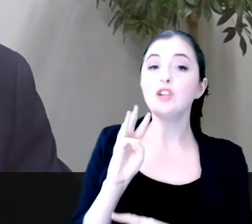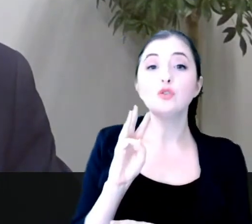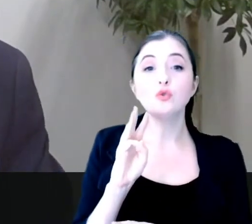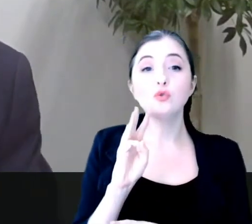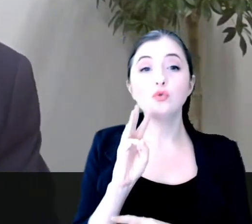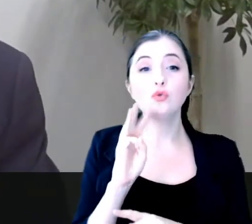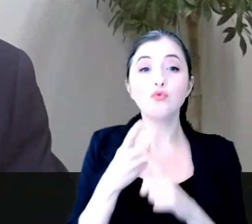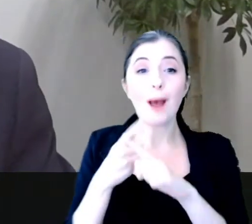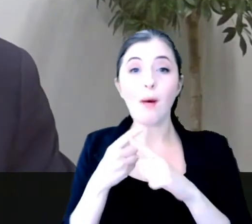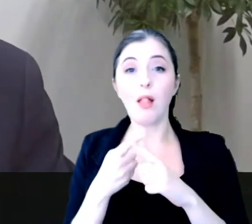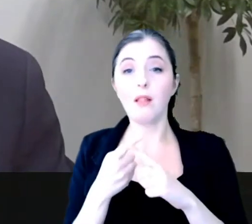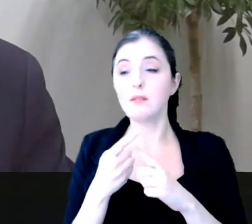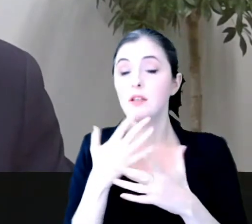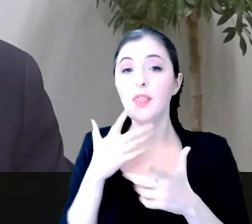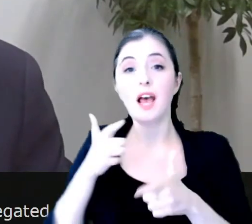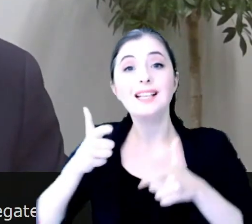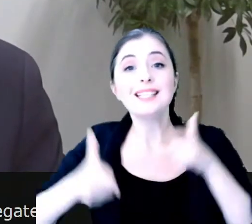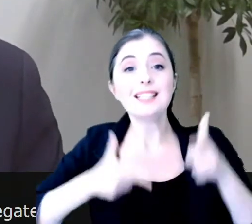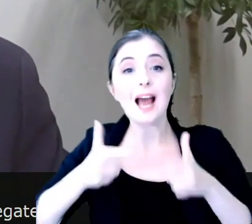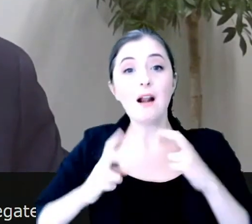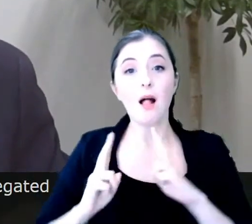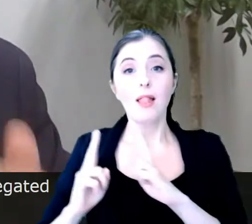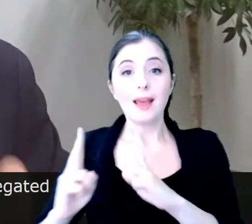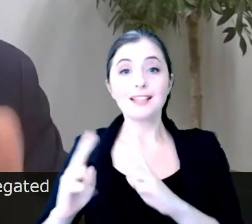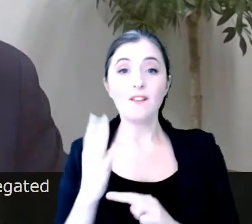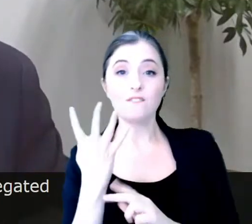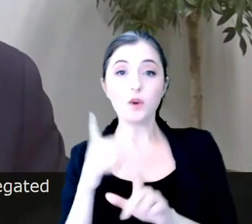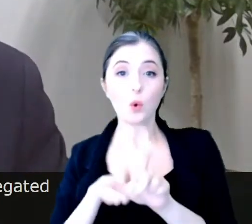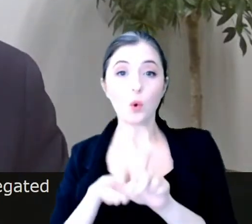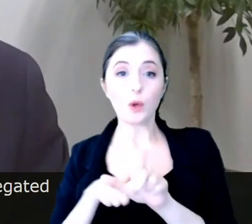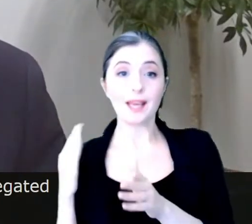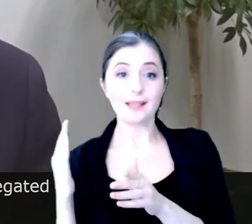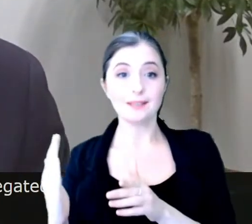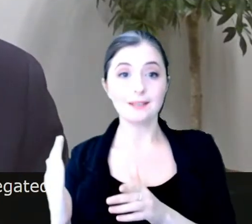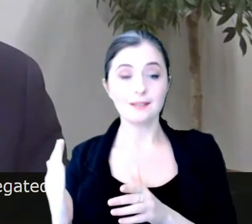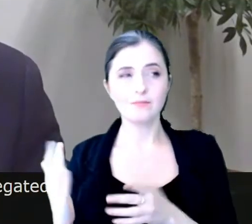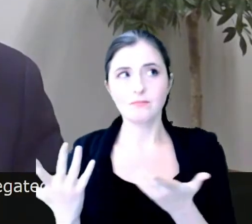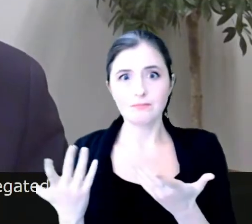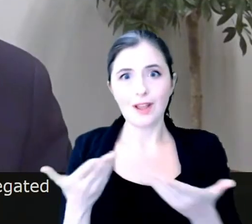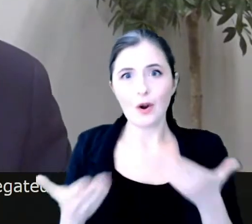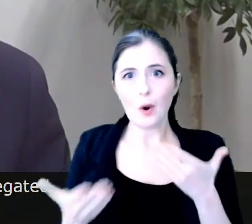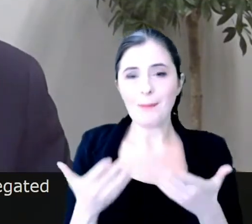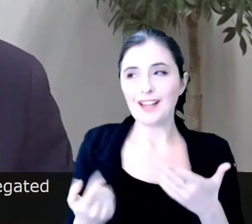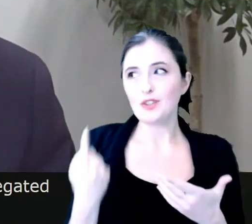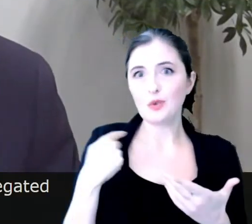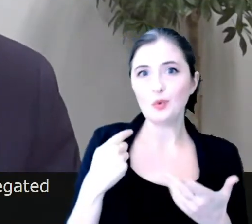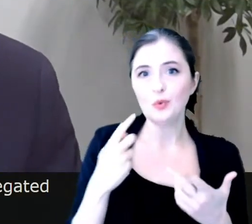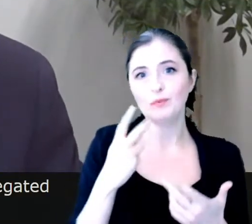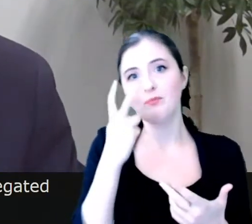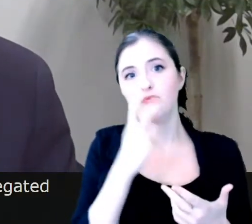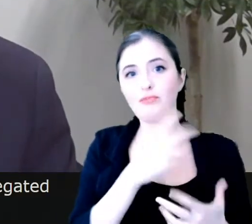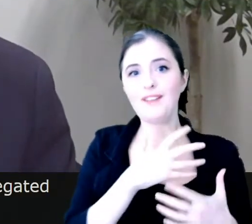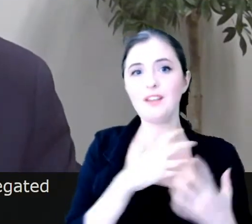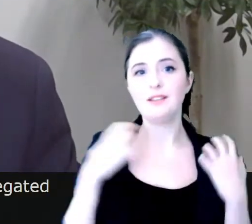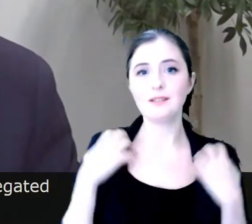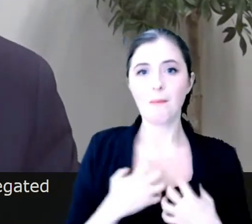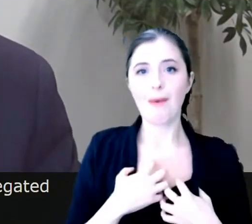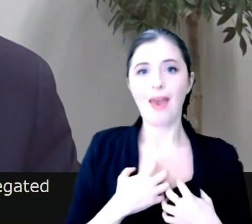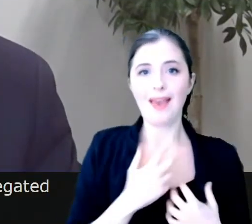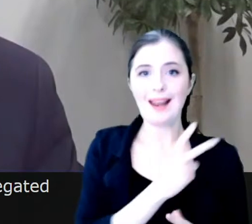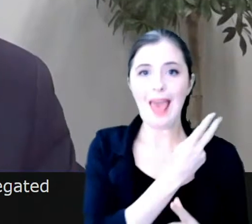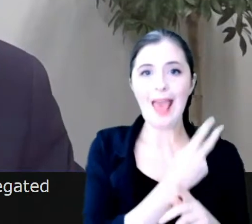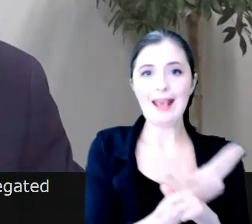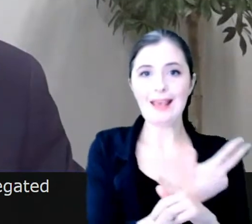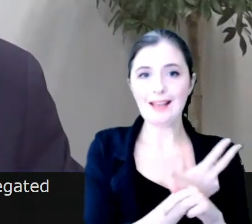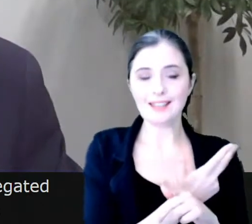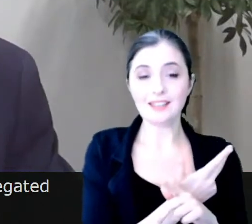years. We did in 4 years 3 times what the previous mayor did in 8 years. But over the course of the last year, we've now multiplied by